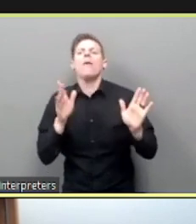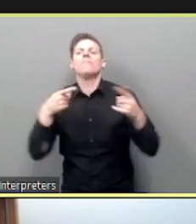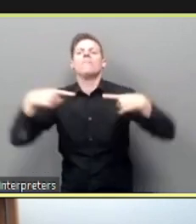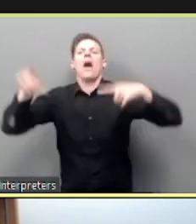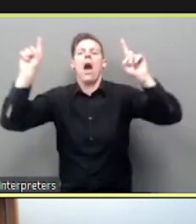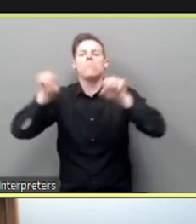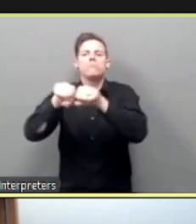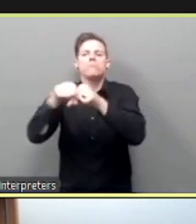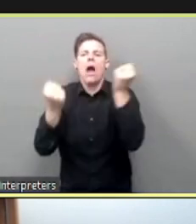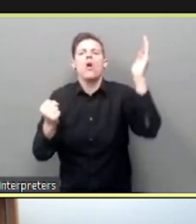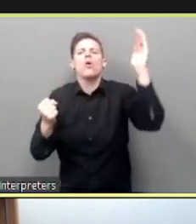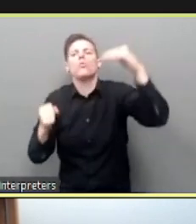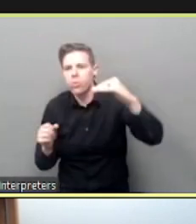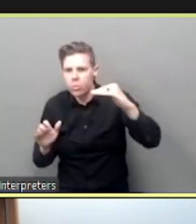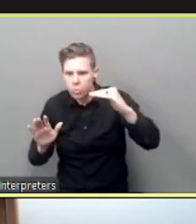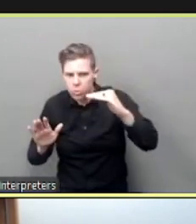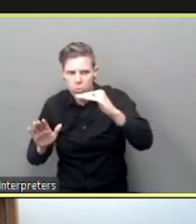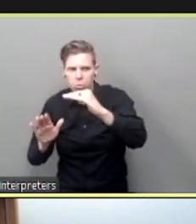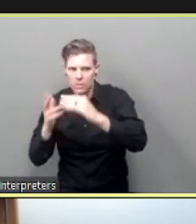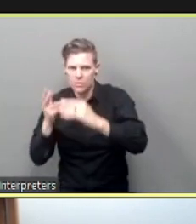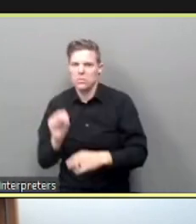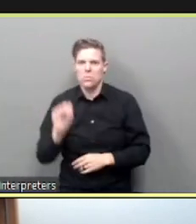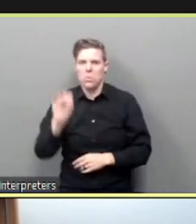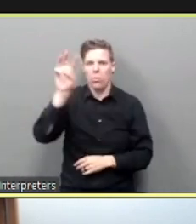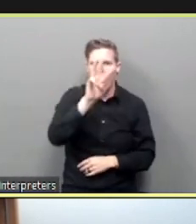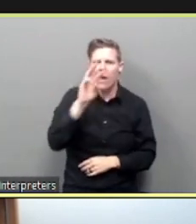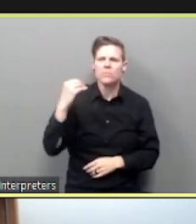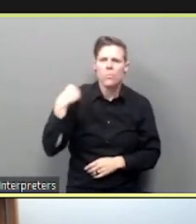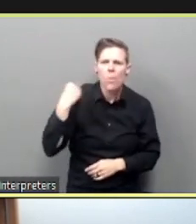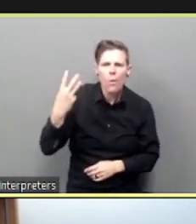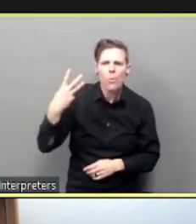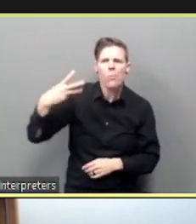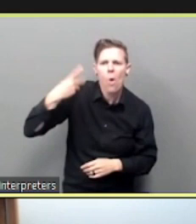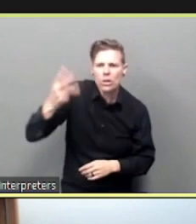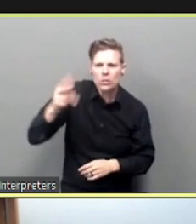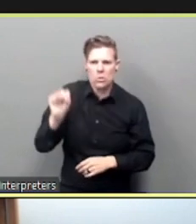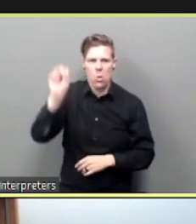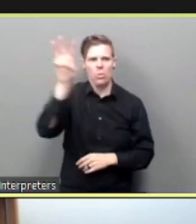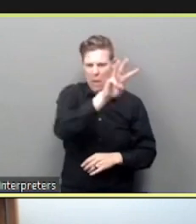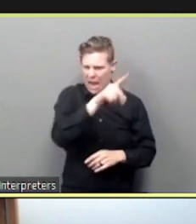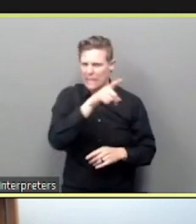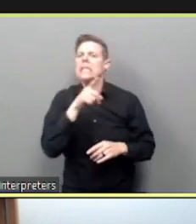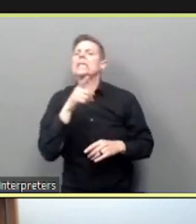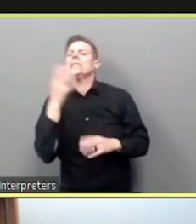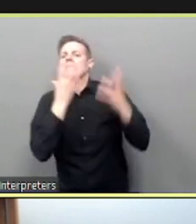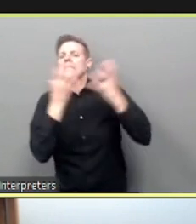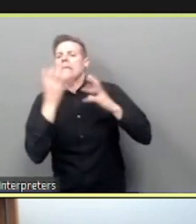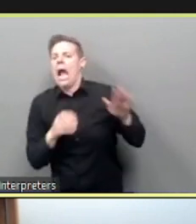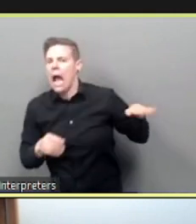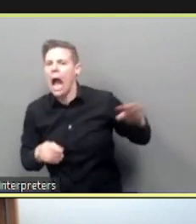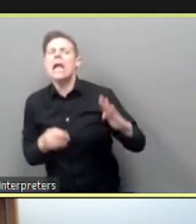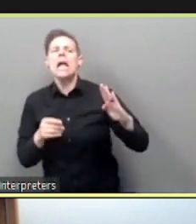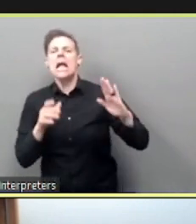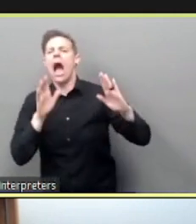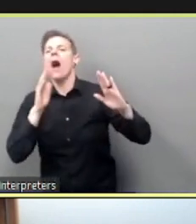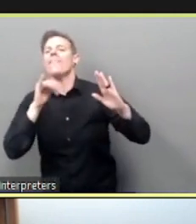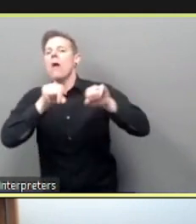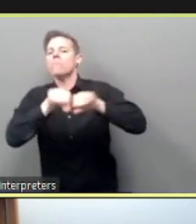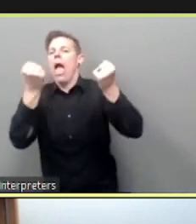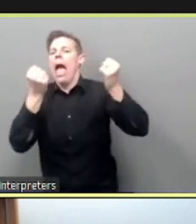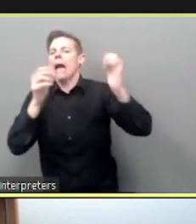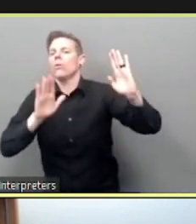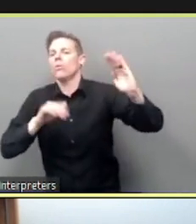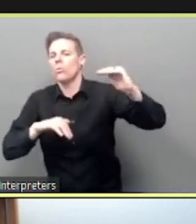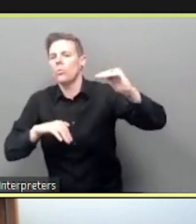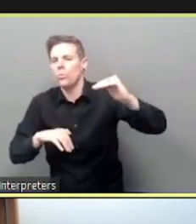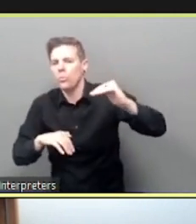had been hit quite hard, but I understand that they're beginning to trend down as well. And other parts of the United States